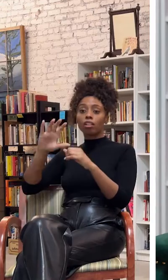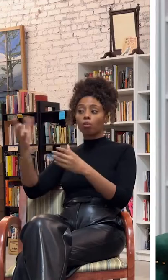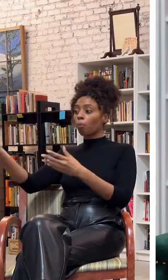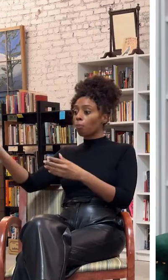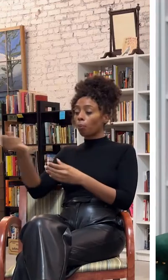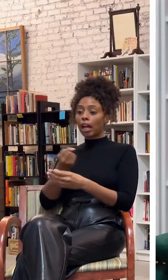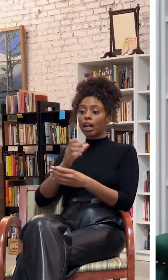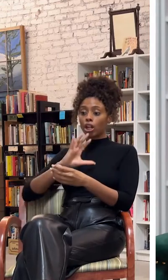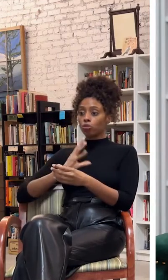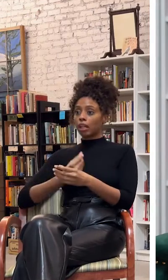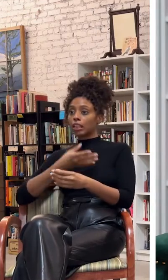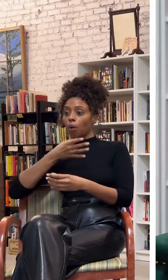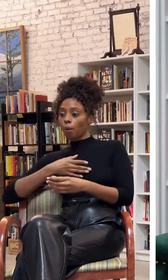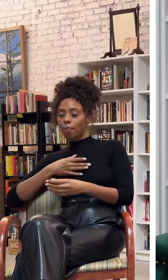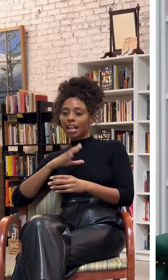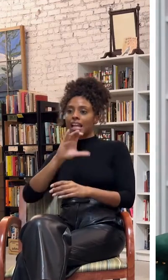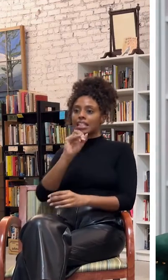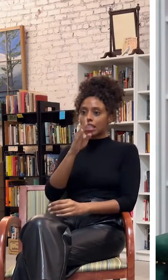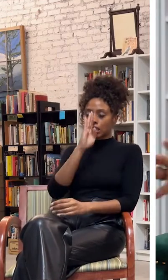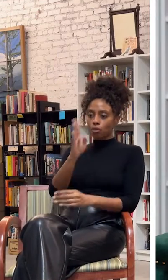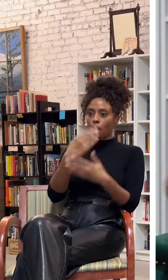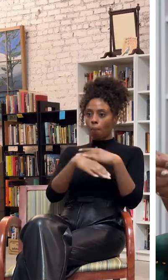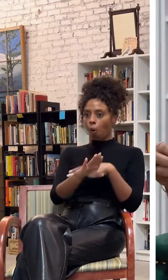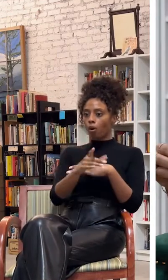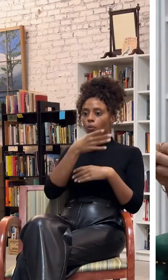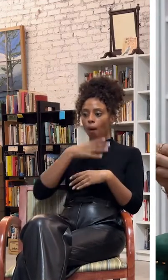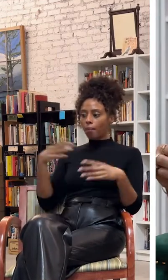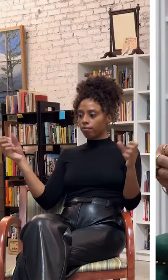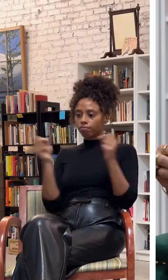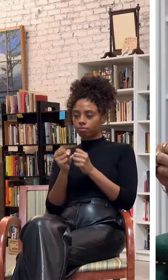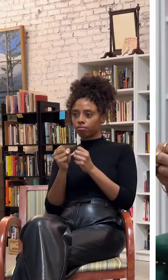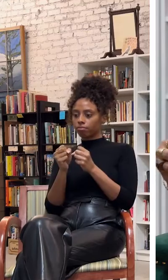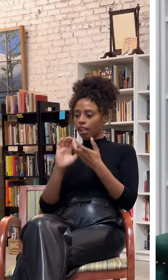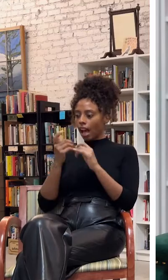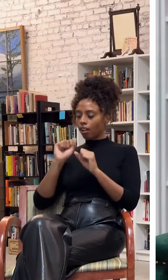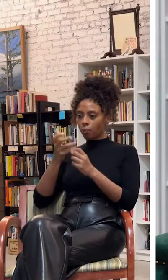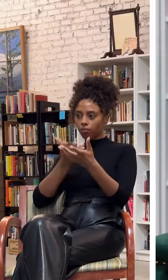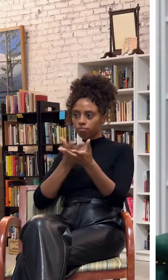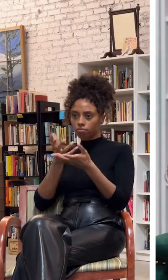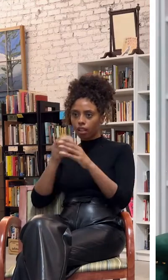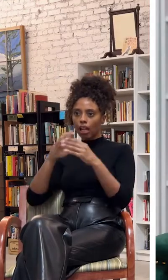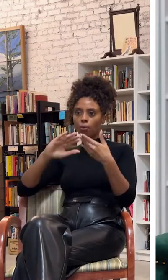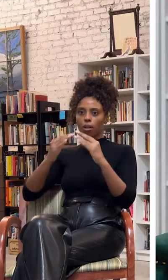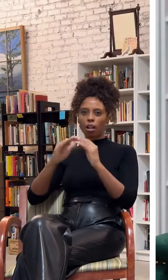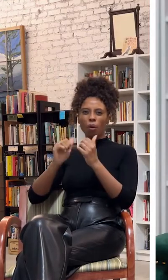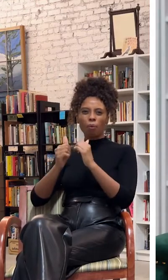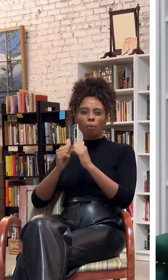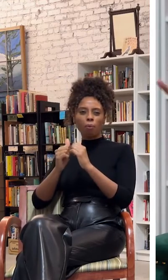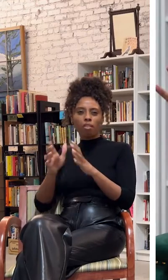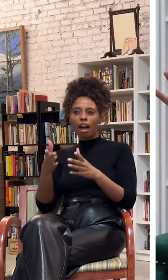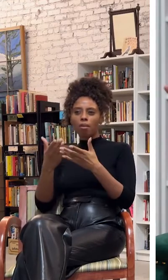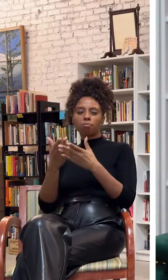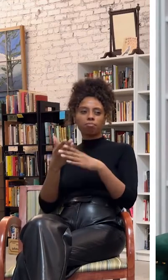and cis women together to talk about like, what are we gonna do? How are we gonna be in community without it becoming this like